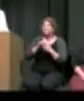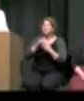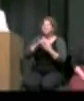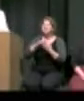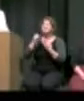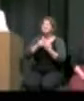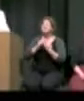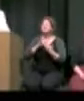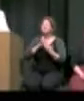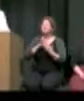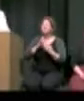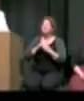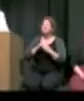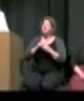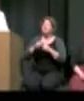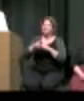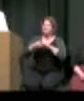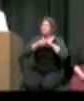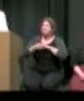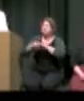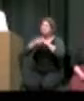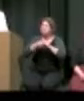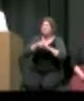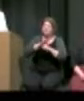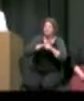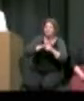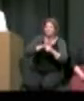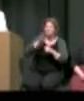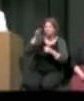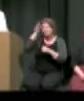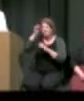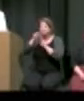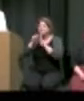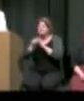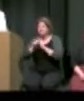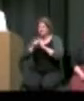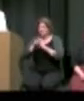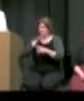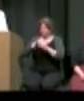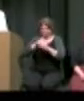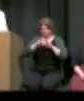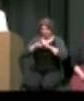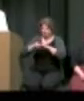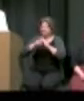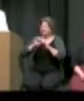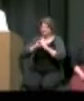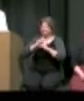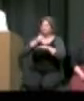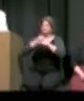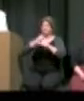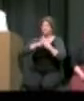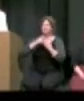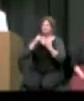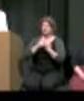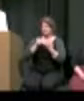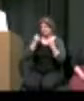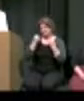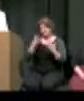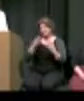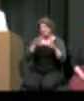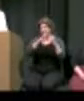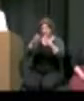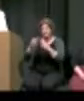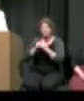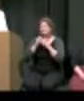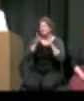of the efforts from local, state, and federal partners, this project was made possible. So a lot of meetings, a lot of